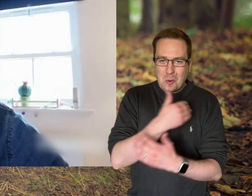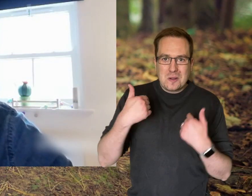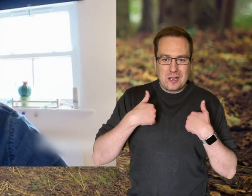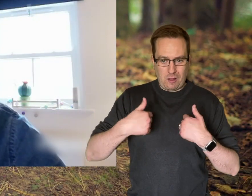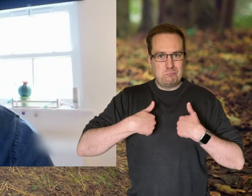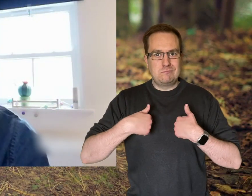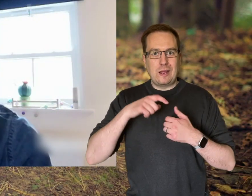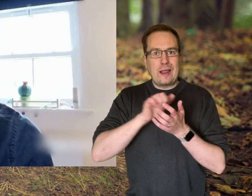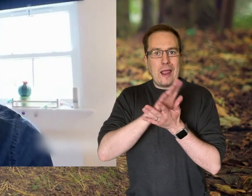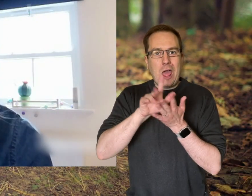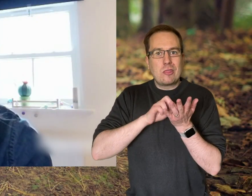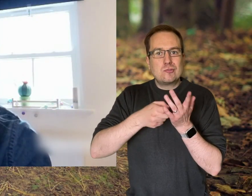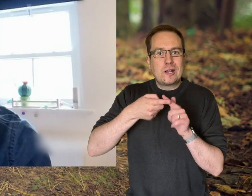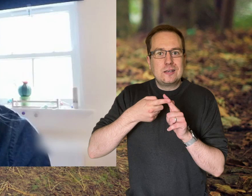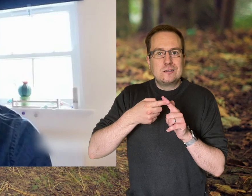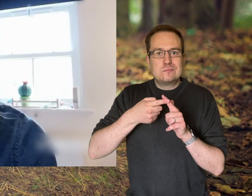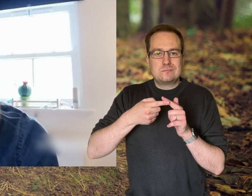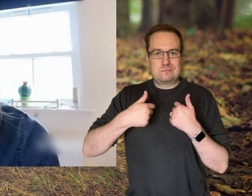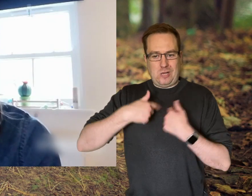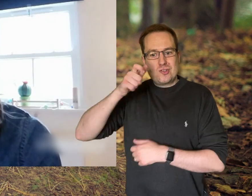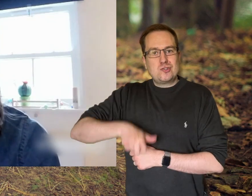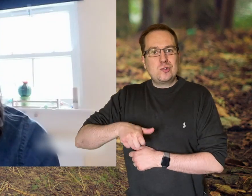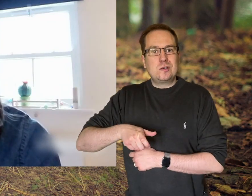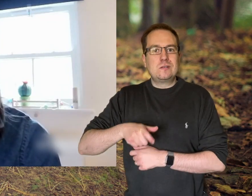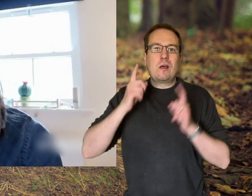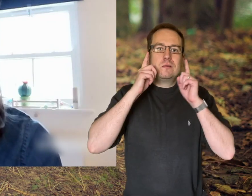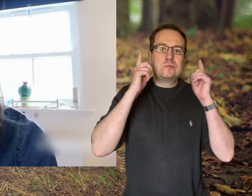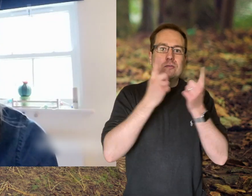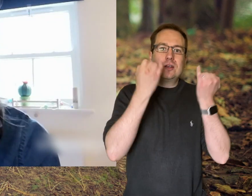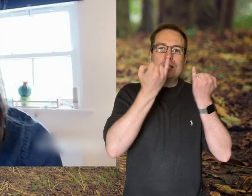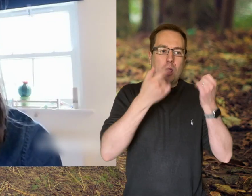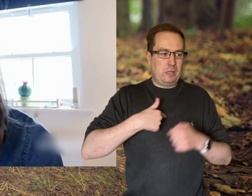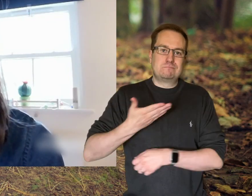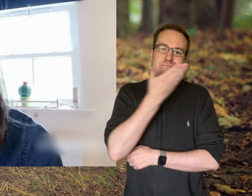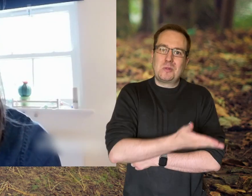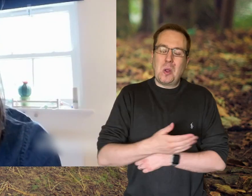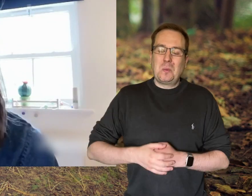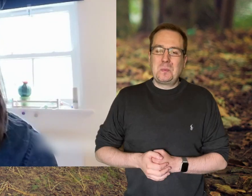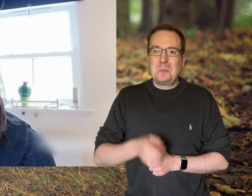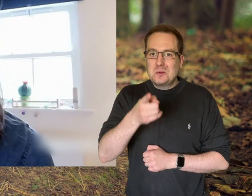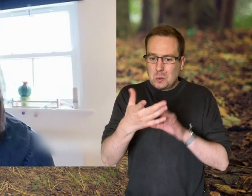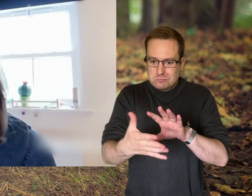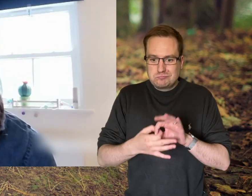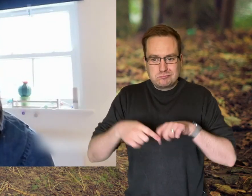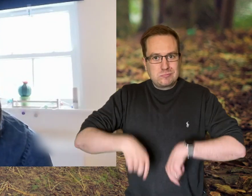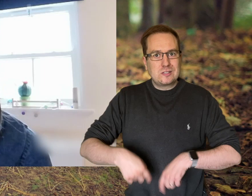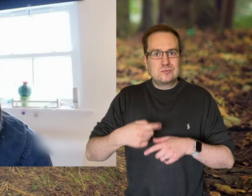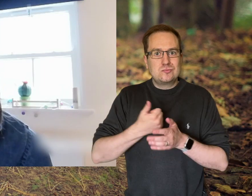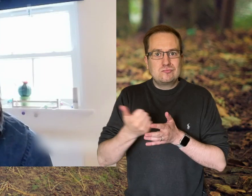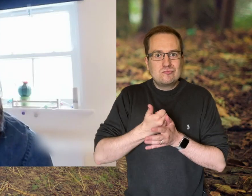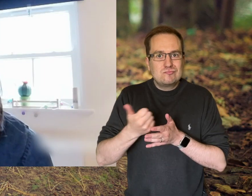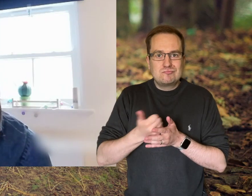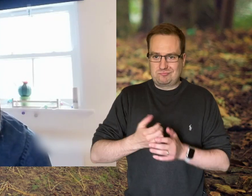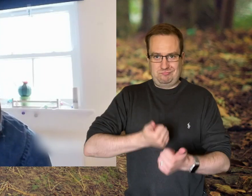morning, Derby Vineyard. I am Catherine and I am a student here at Derby. If you're joining us from Derby Vineyard Church, then welcome. Equally,